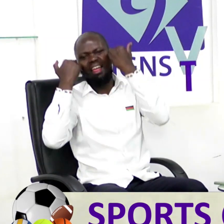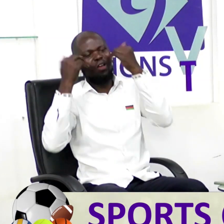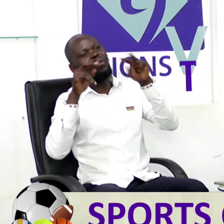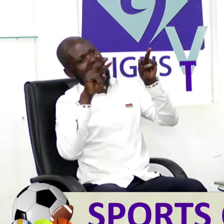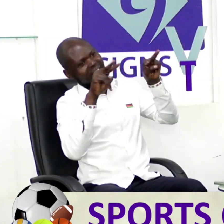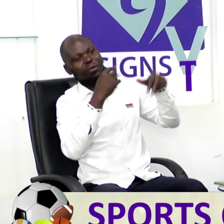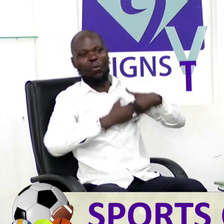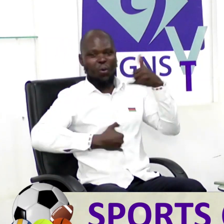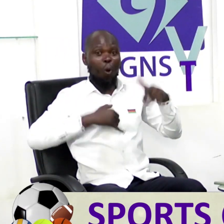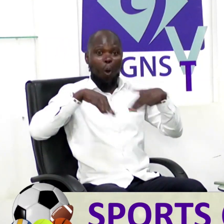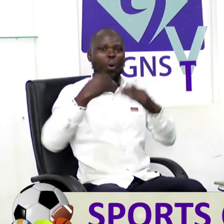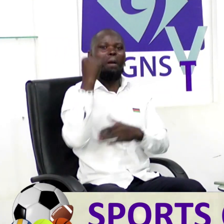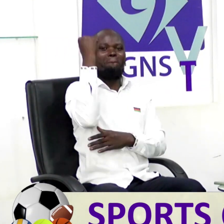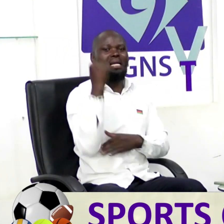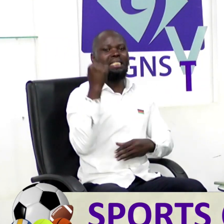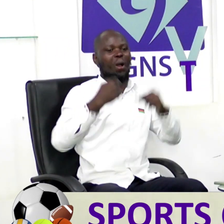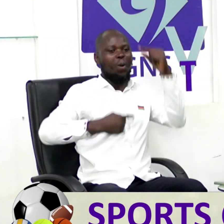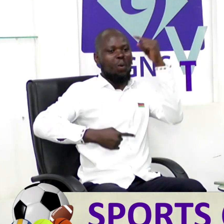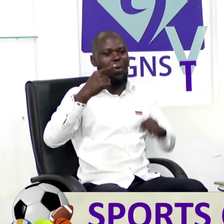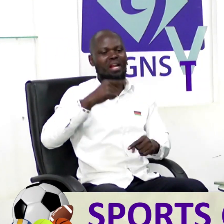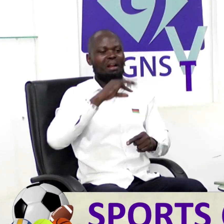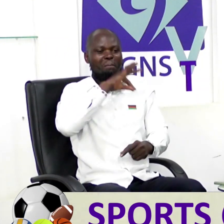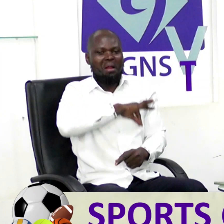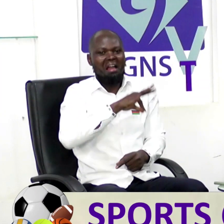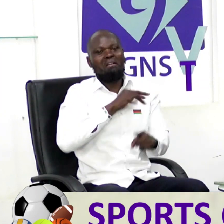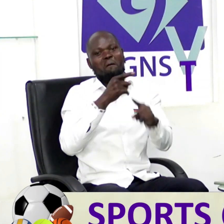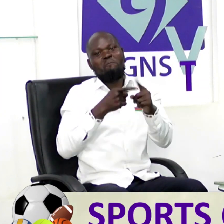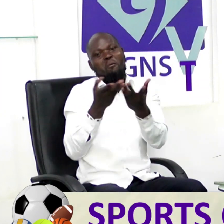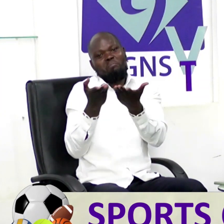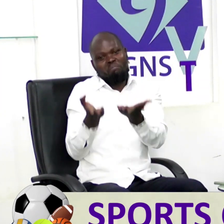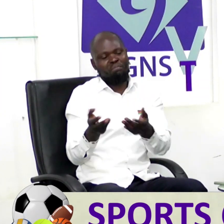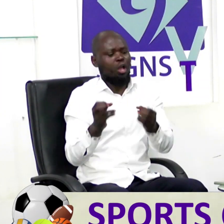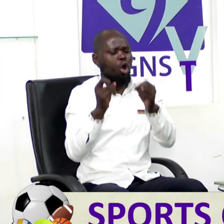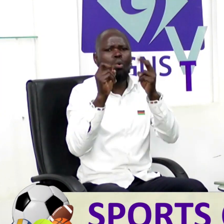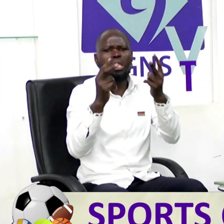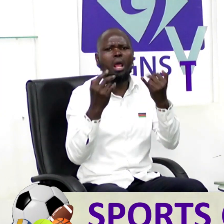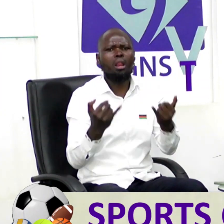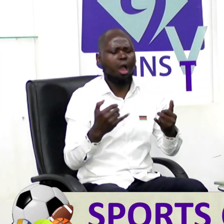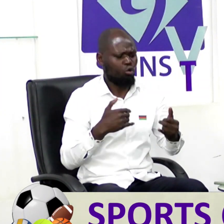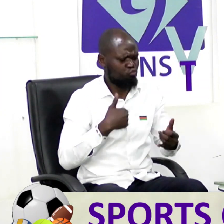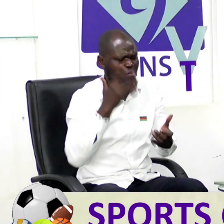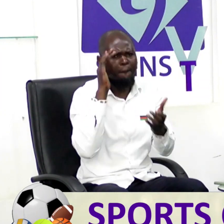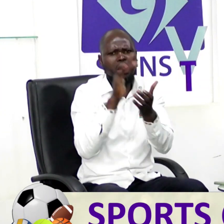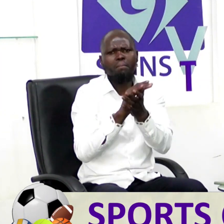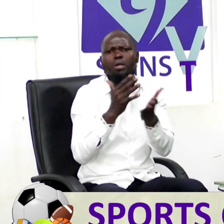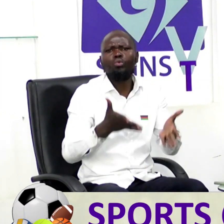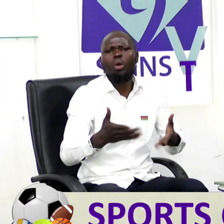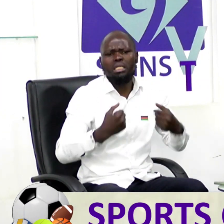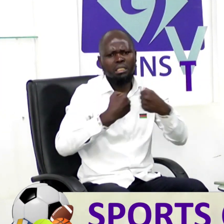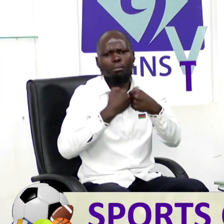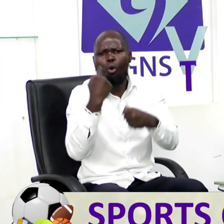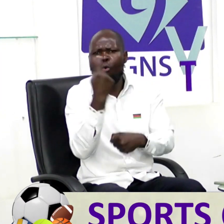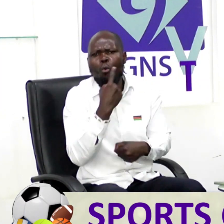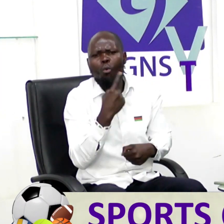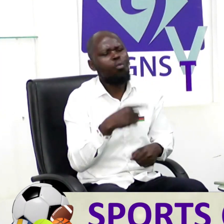hope it has really changed your game, your mindset on the African football. And I hope if you betted, you